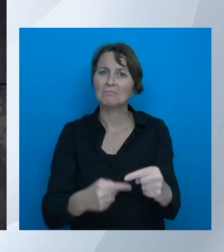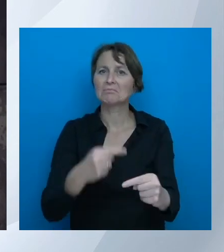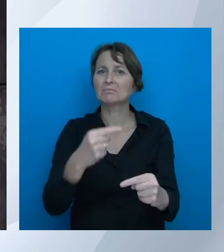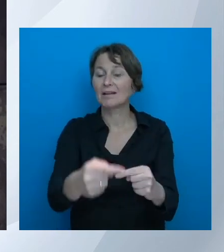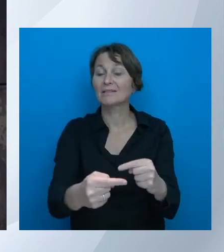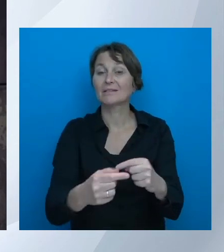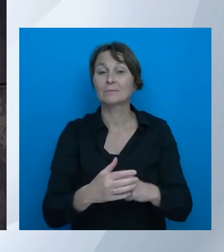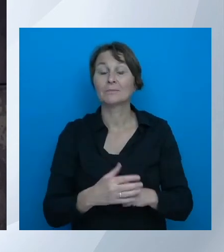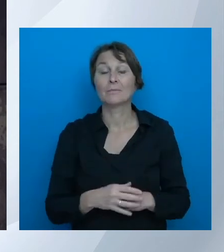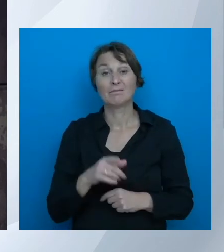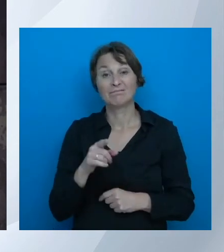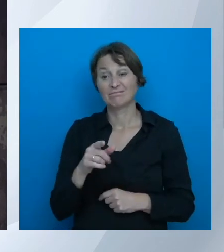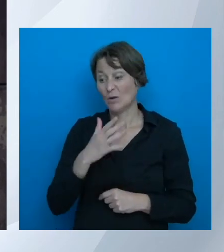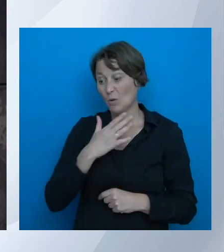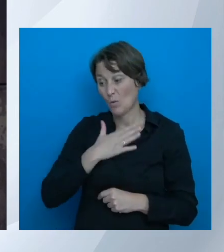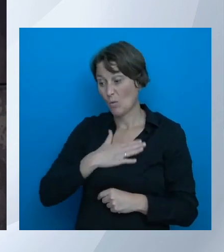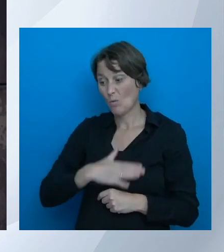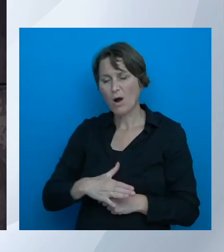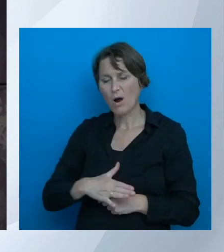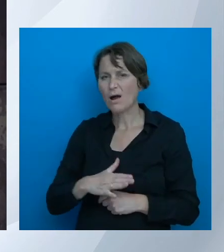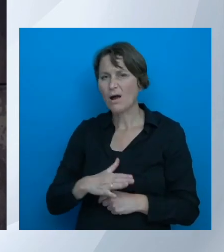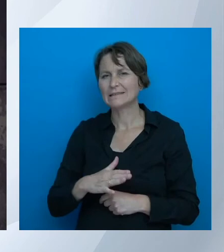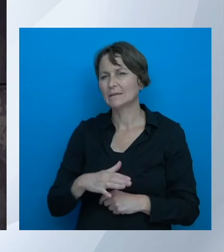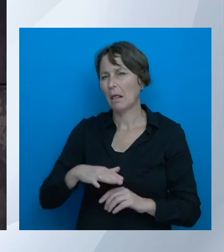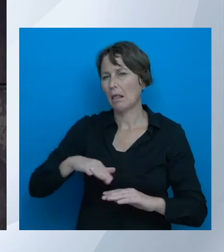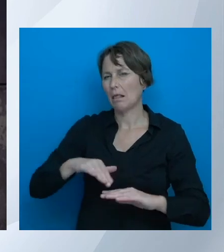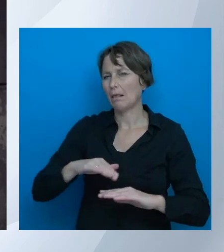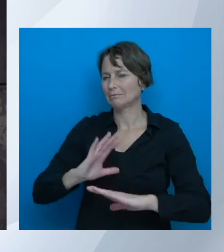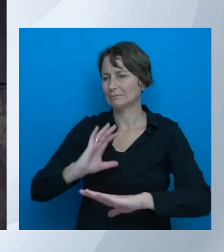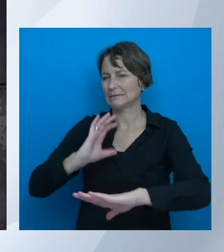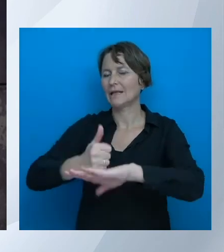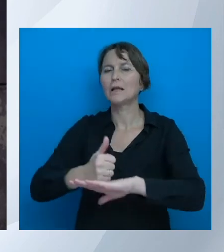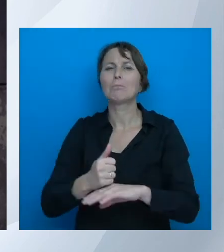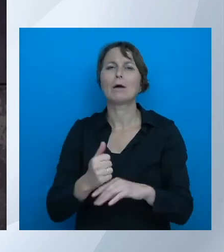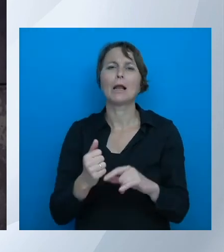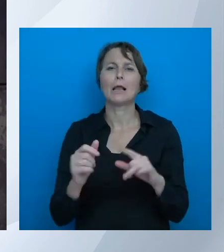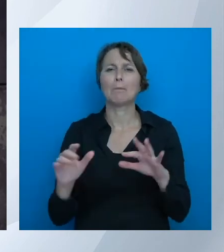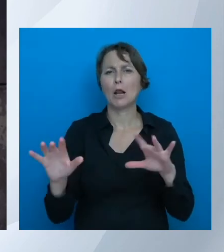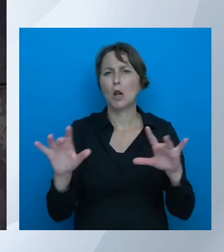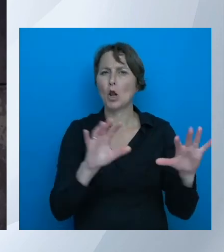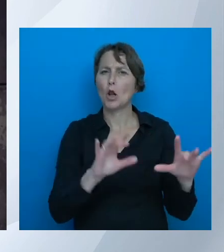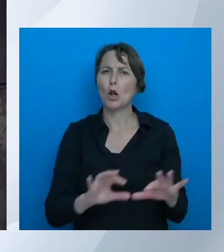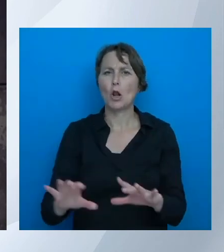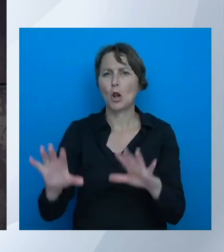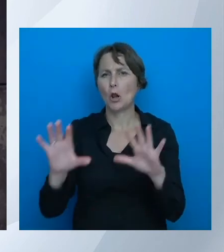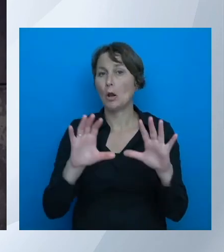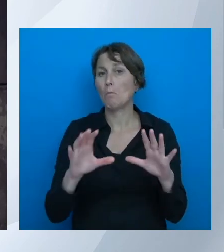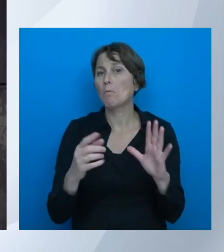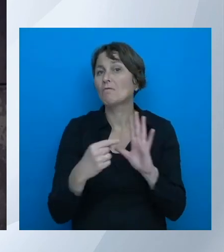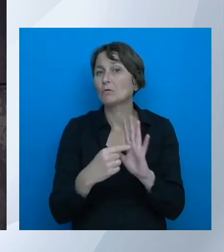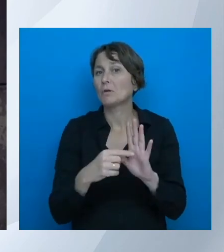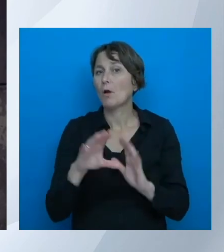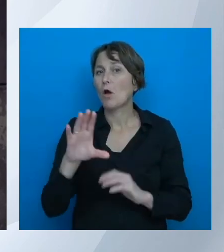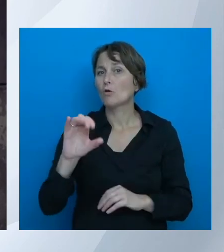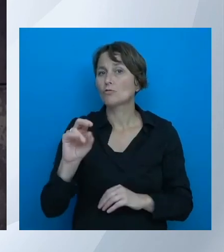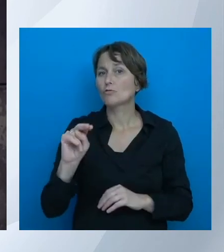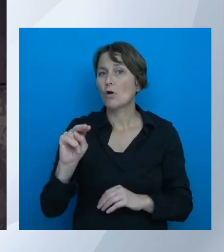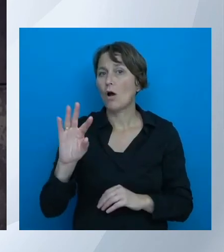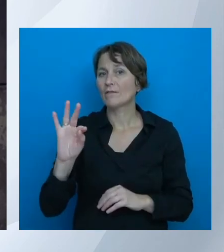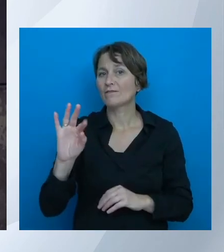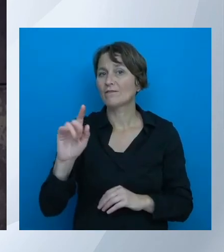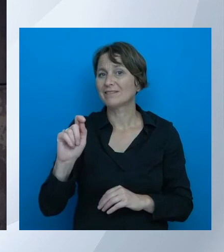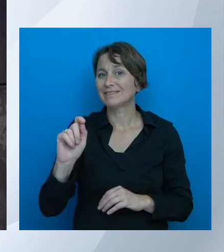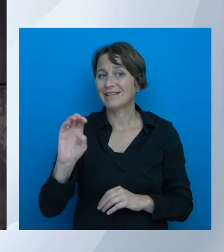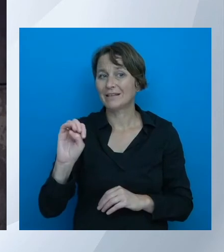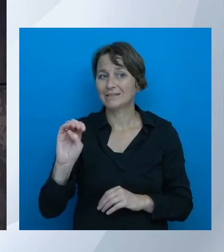your setup yet, you can just say, let's play around with conftest. Let's play around with Rego. Let's see